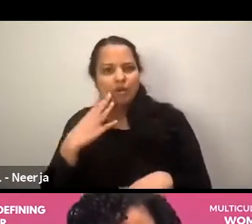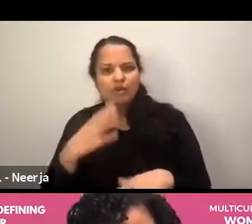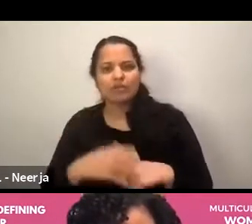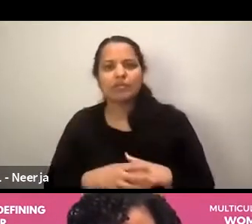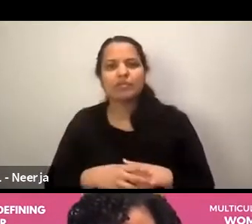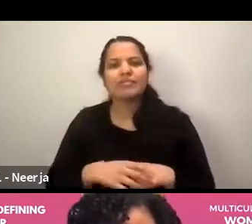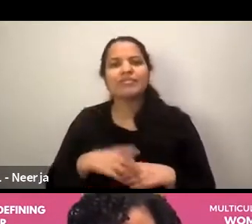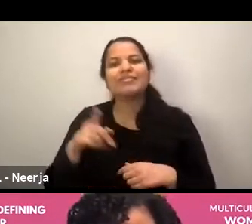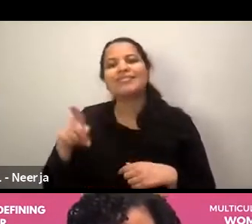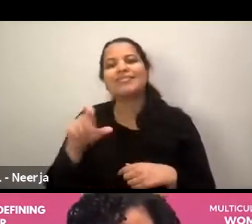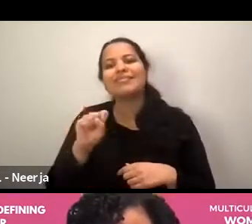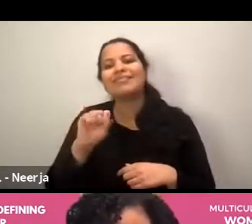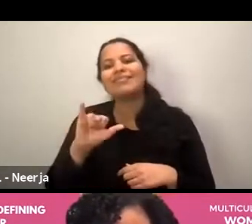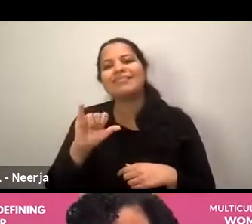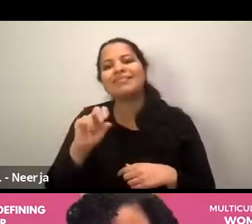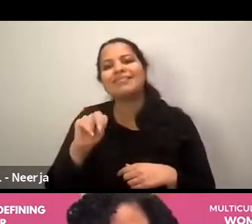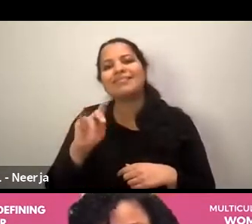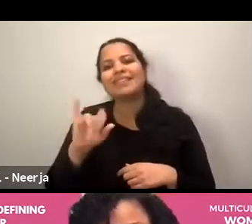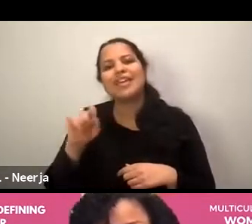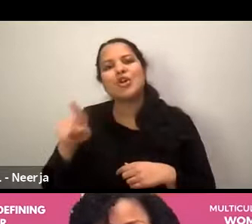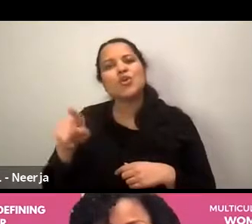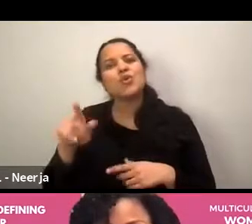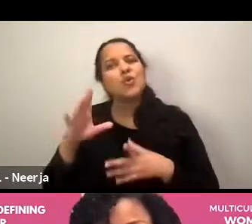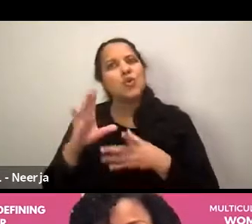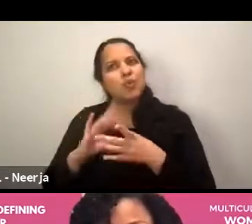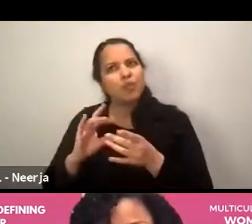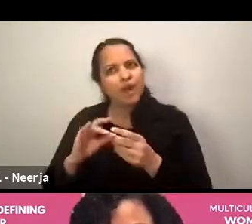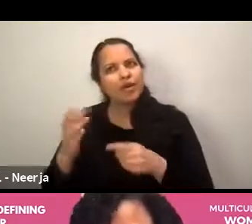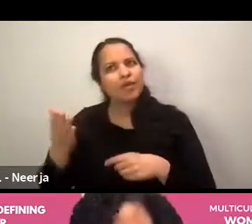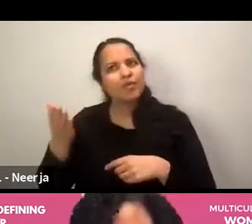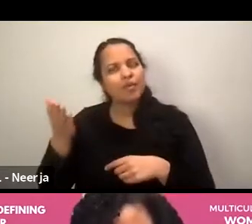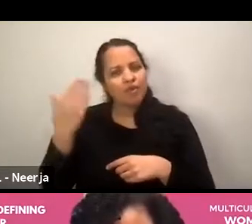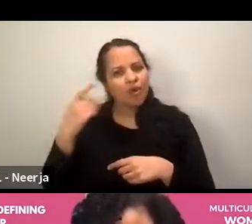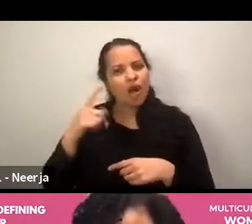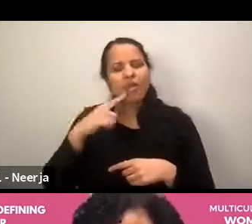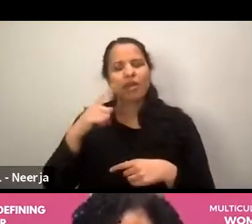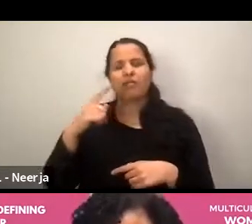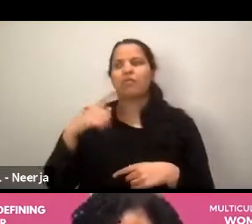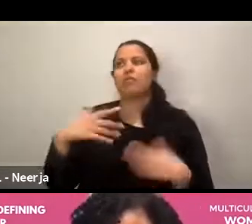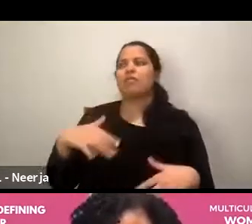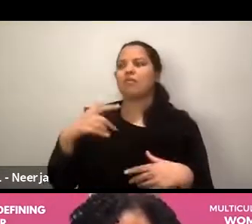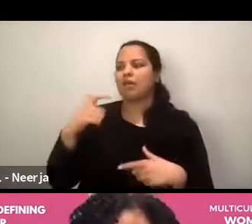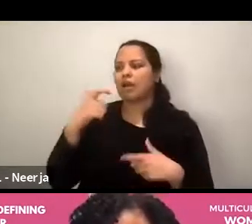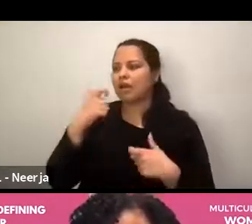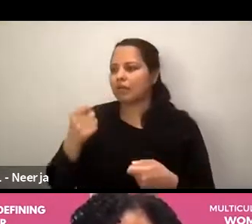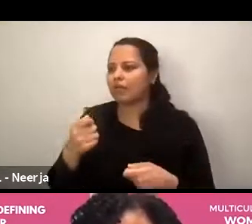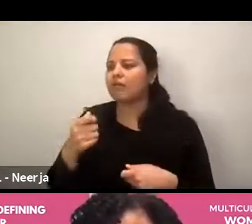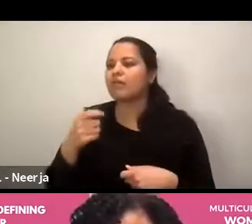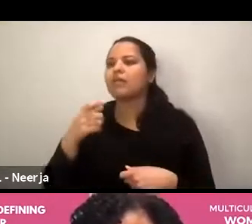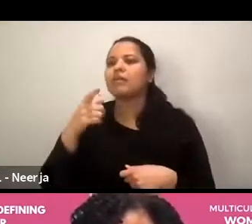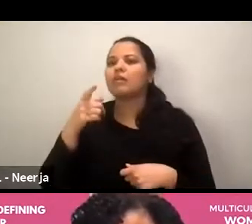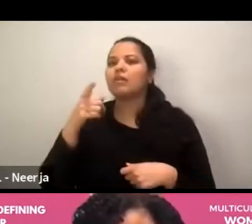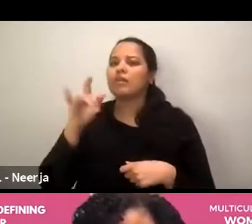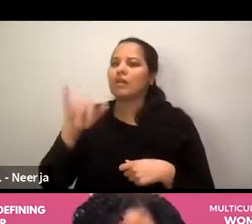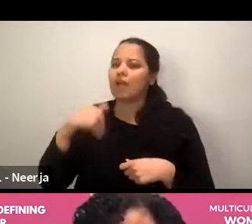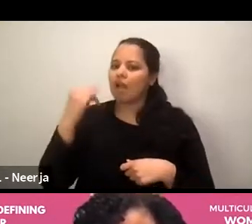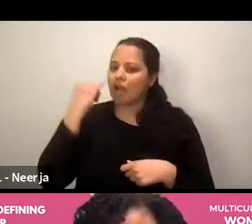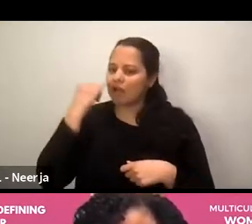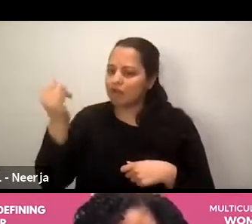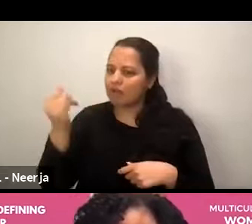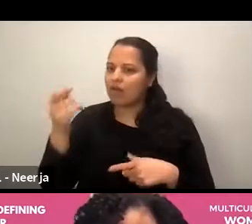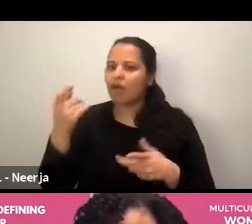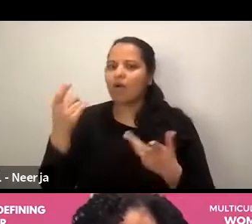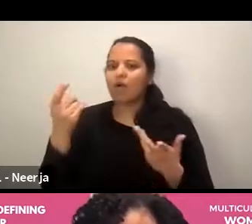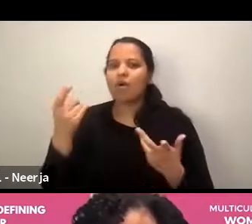to me during our prep call that I thought was very compelling. And that's this whole notion about making decision about what needs to